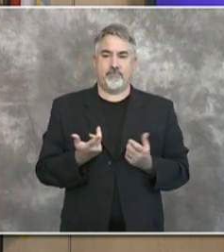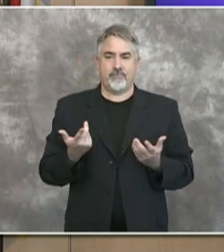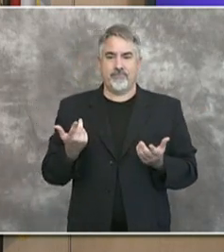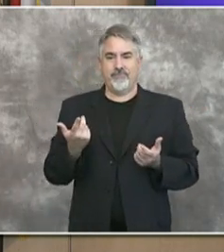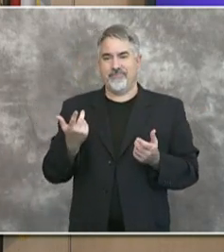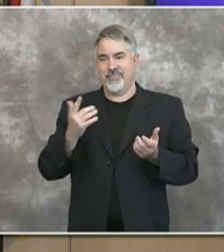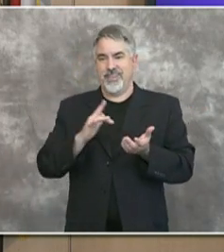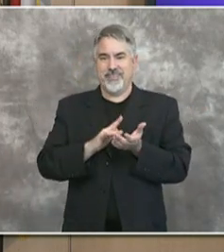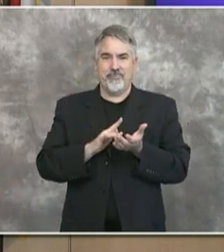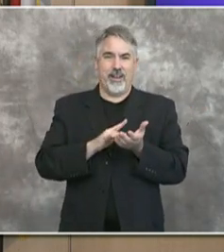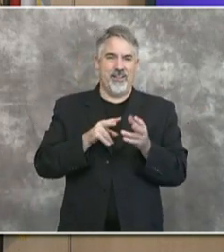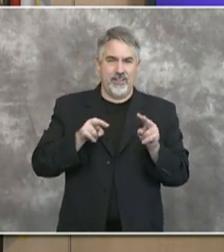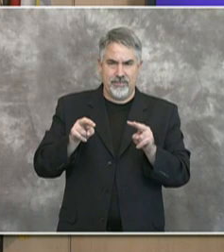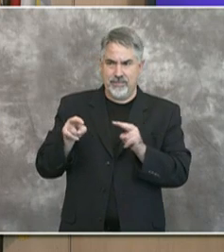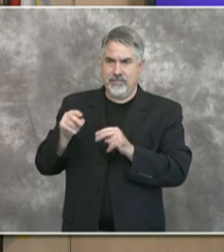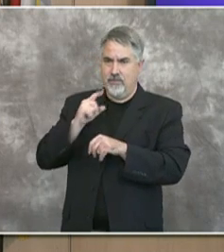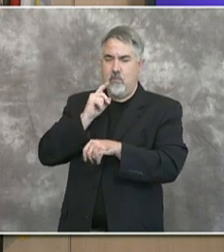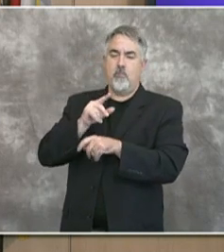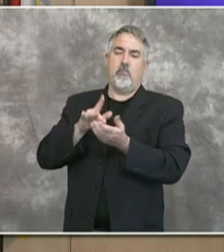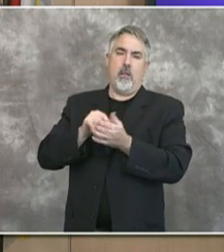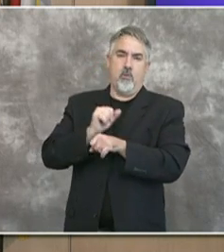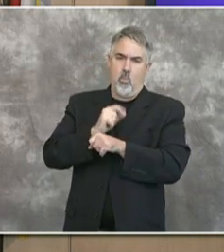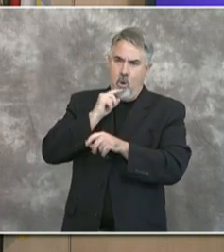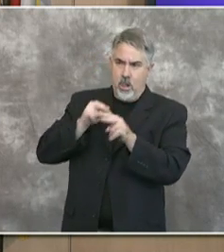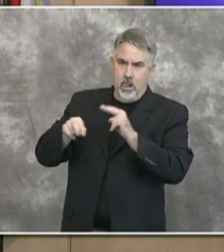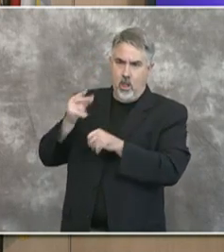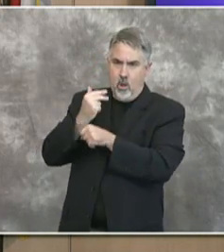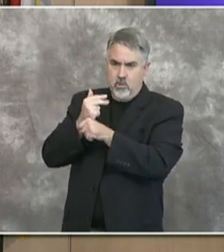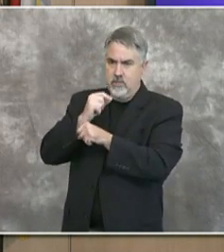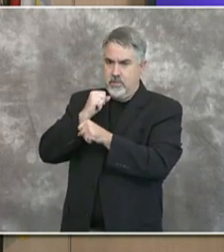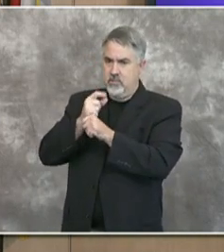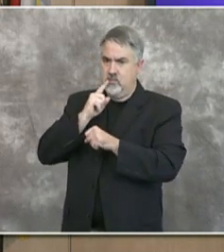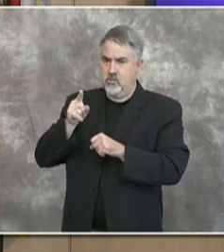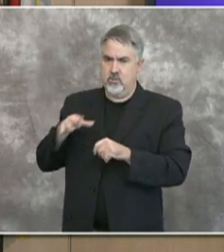deepest condolences and sympathies go to this individual's families and loved ones.